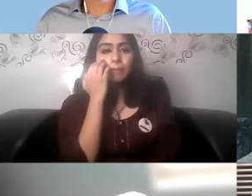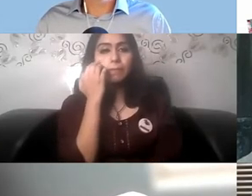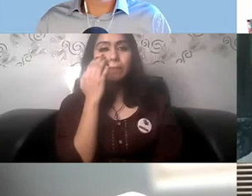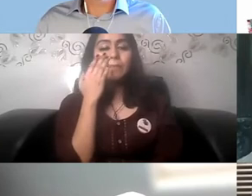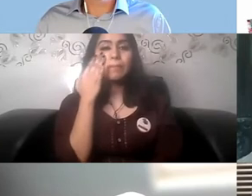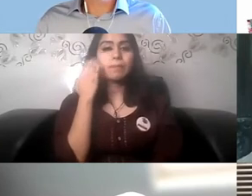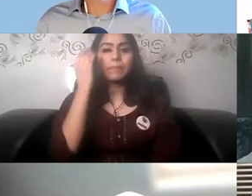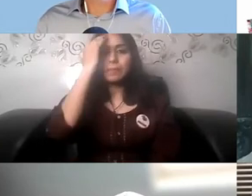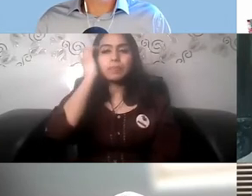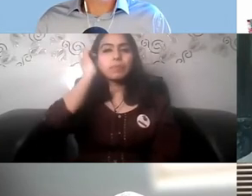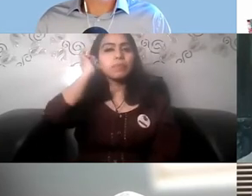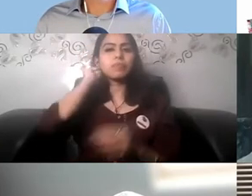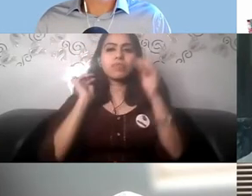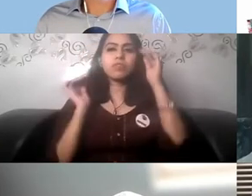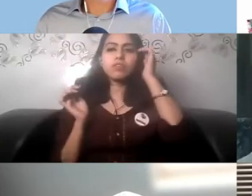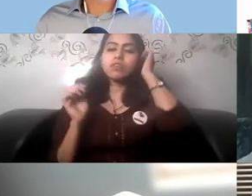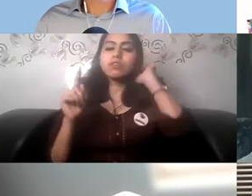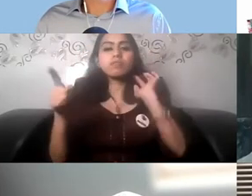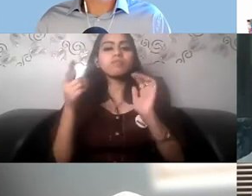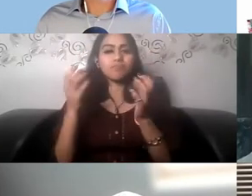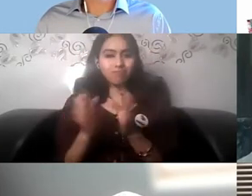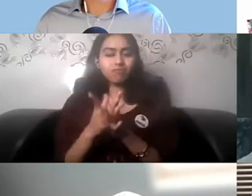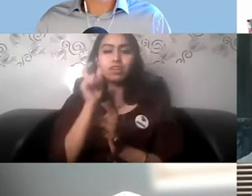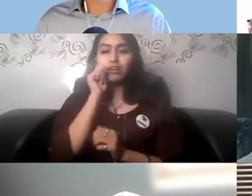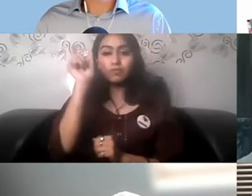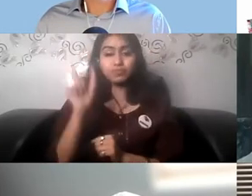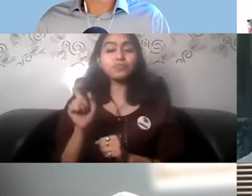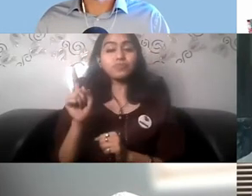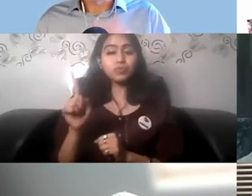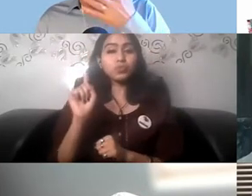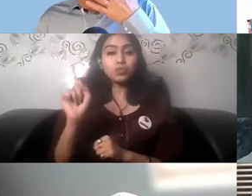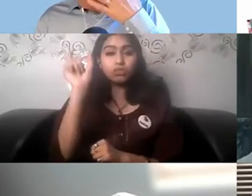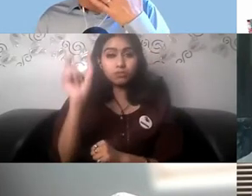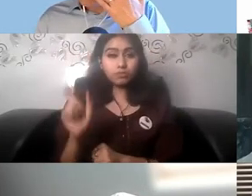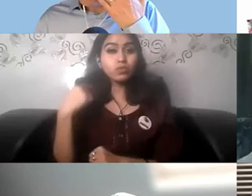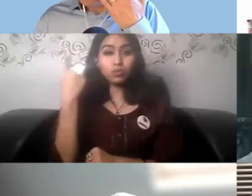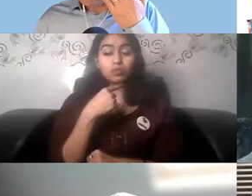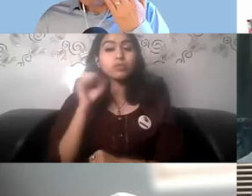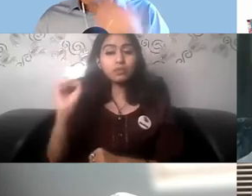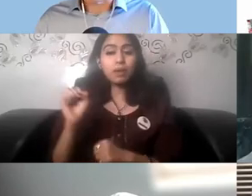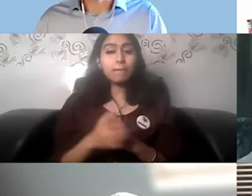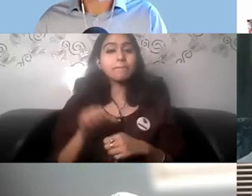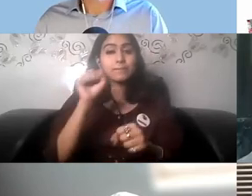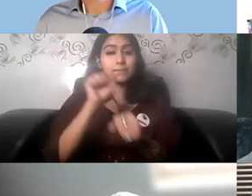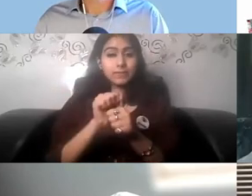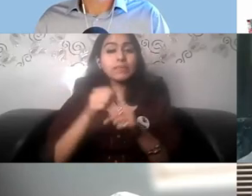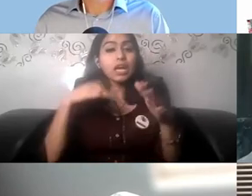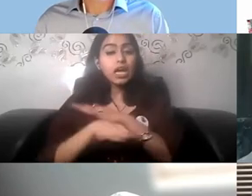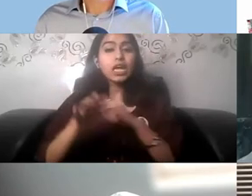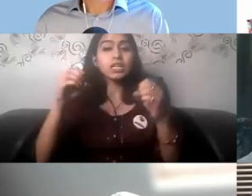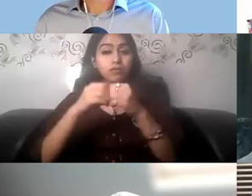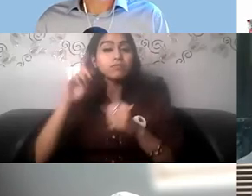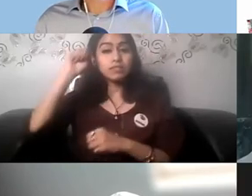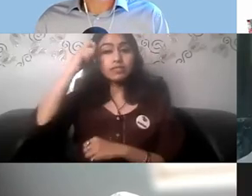Yes, Anirudh Chaturvedi, he's like, I have invited him. He's one of the renowned person working for British Petroleum